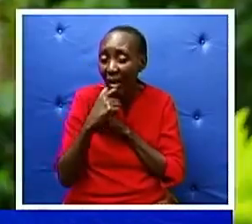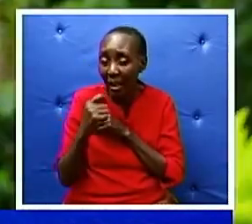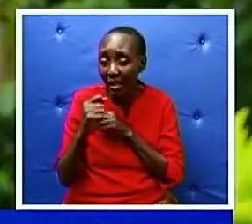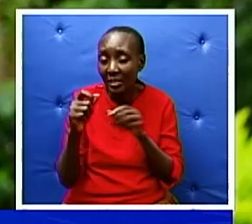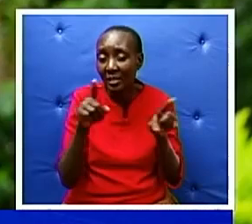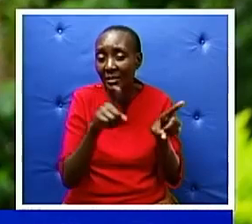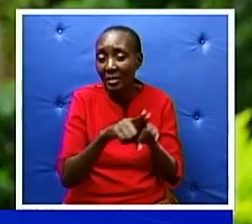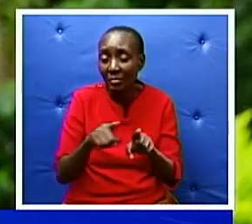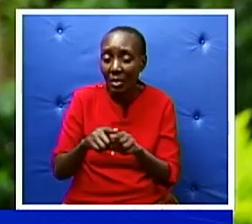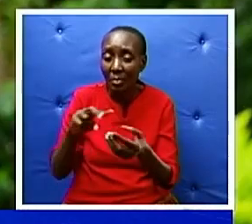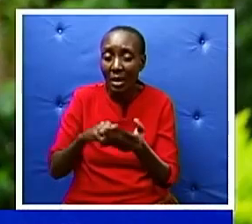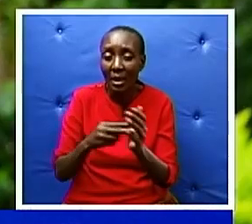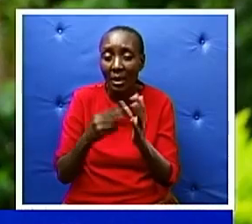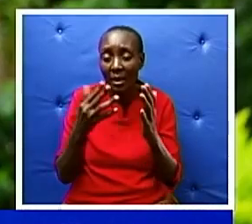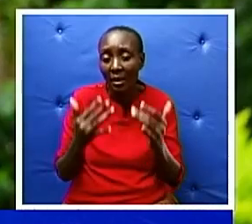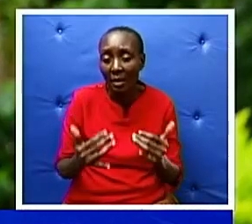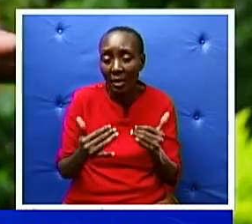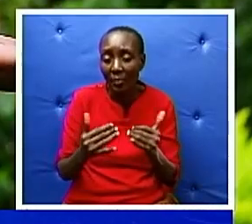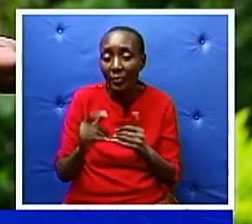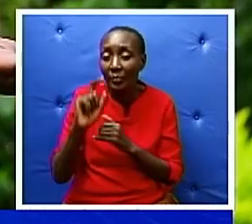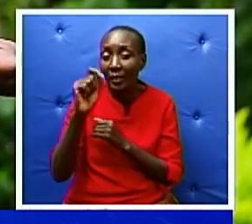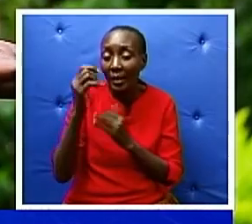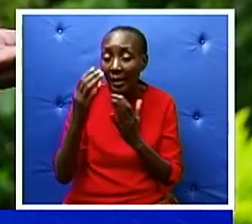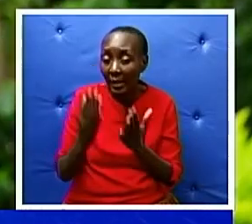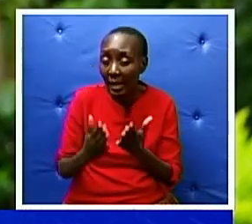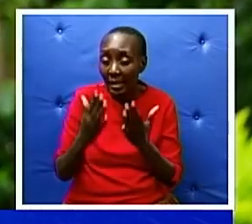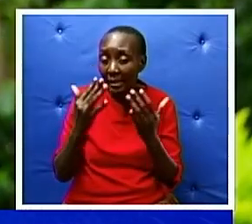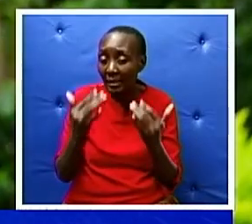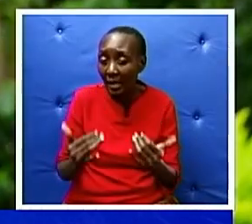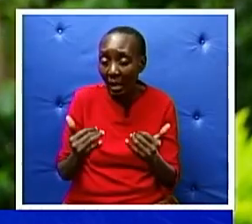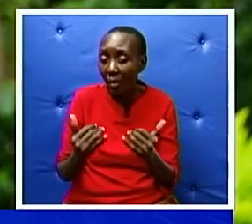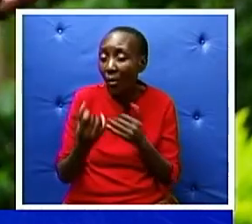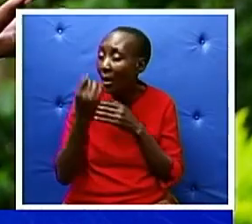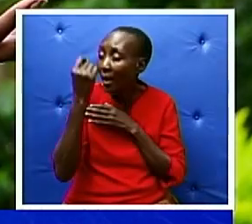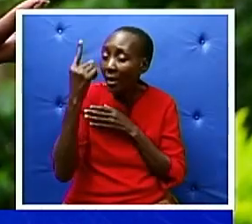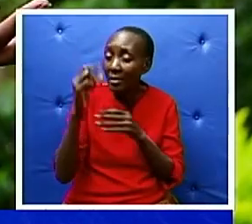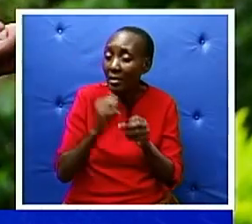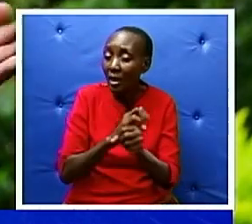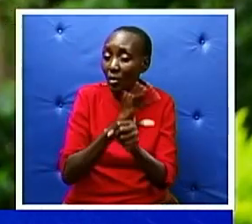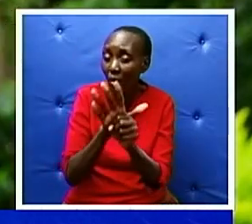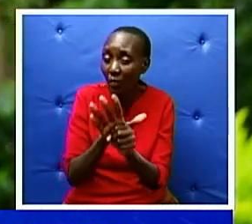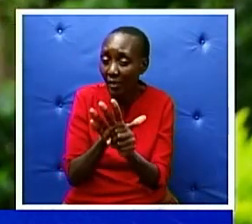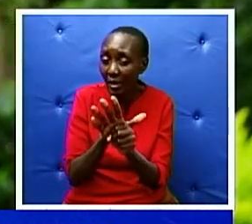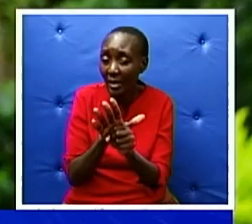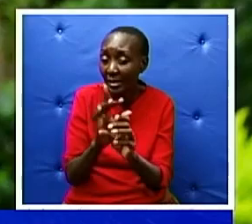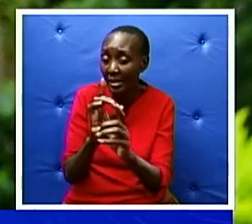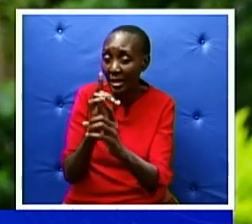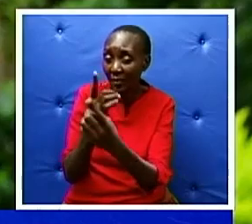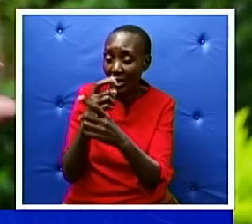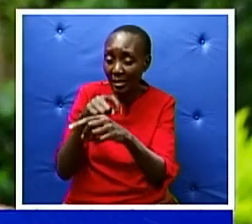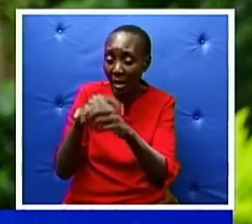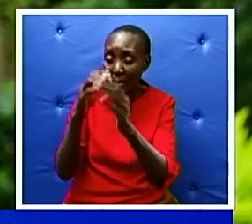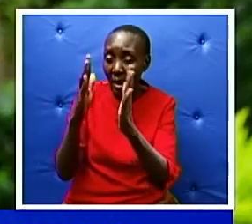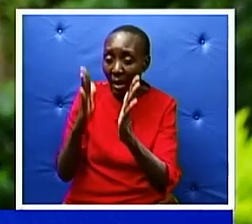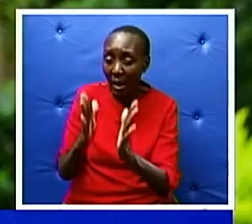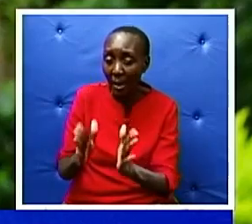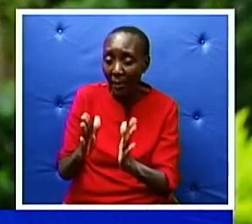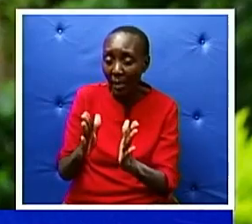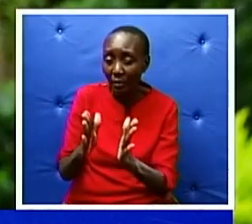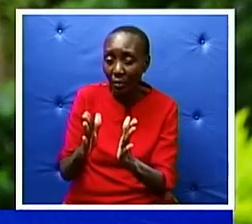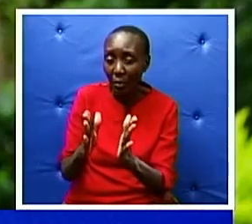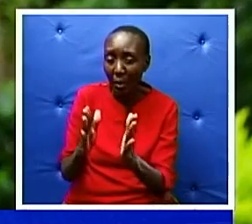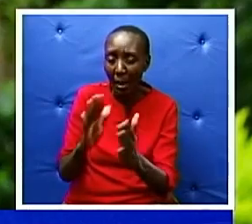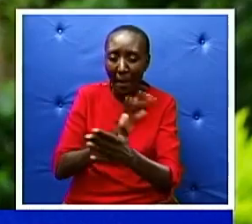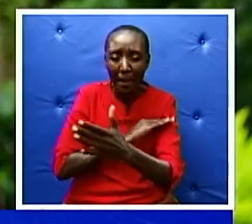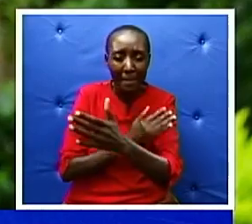does this then tell Kenyans a different story? Do we now understand COVID in a different way when someone of influential